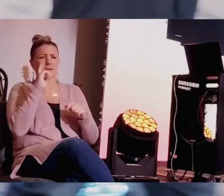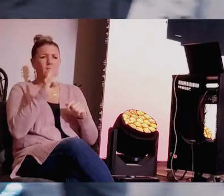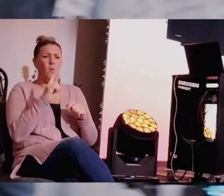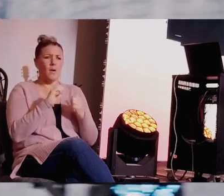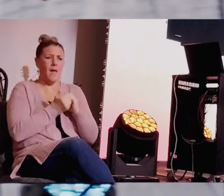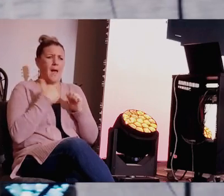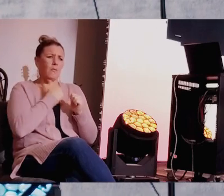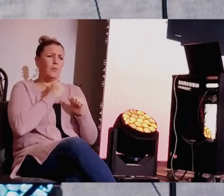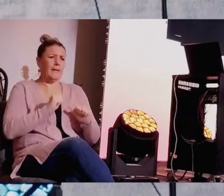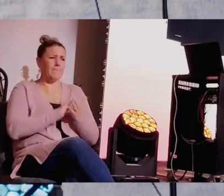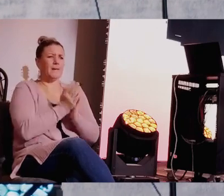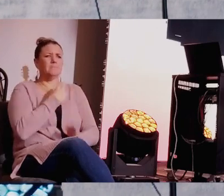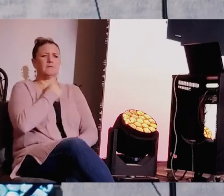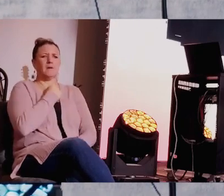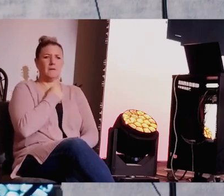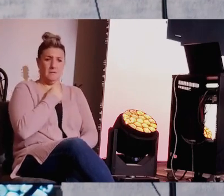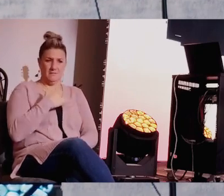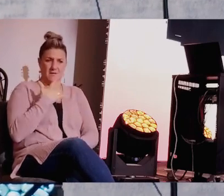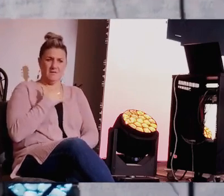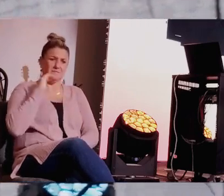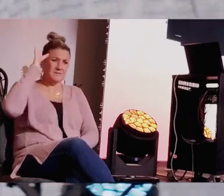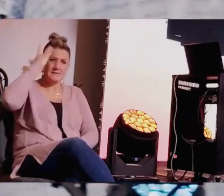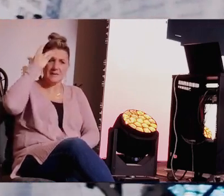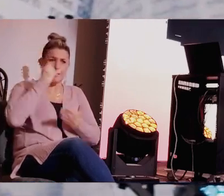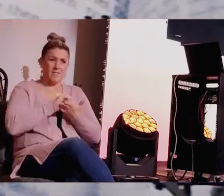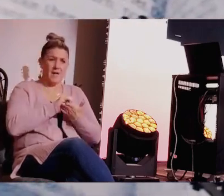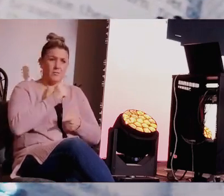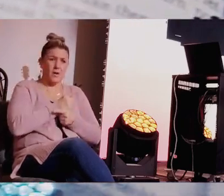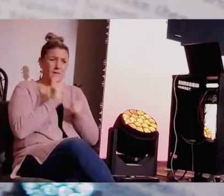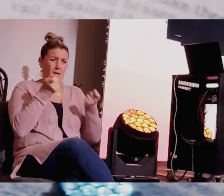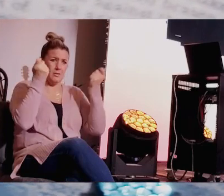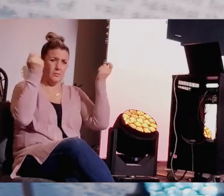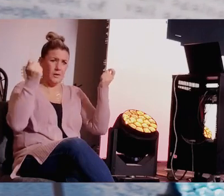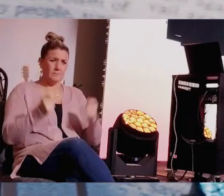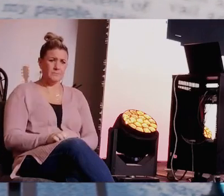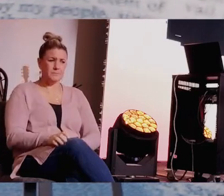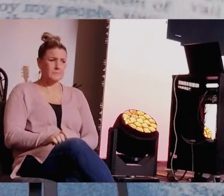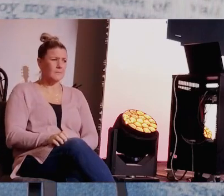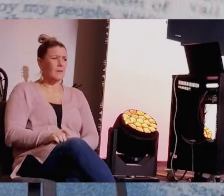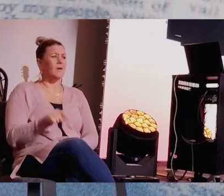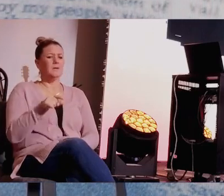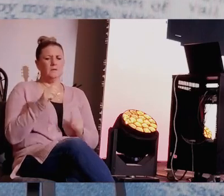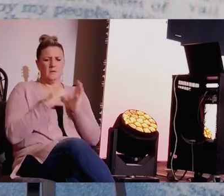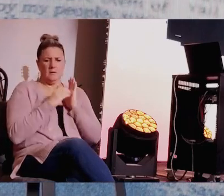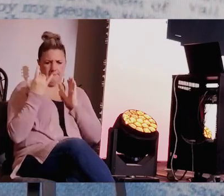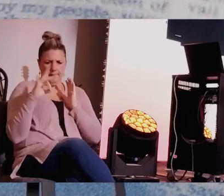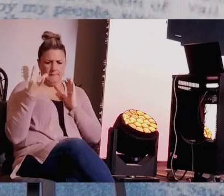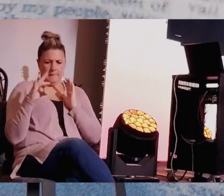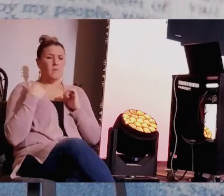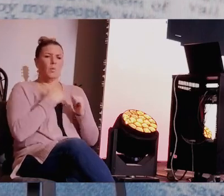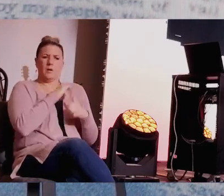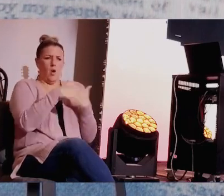be tripped up. How many of you are tired of that? Hallelujah. And it says this in 18, and we